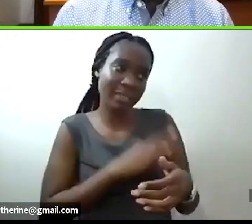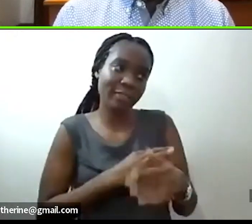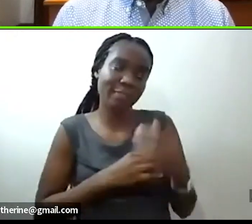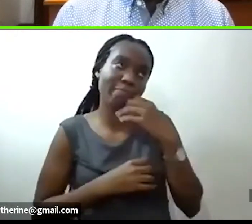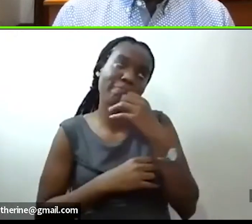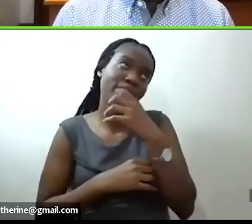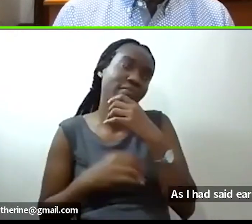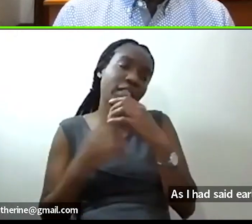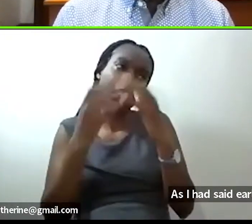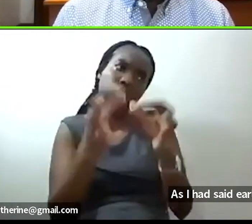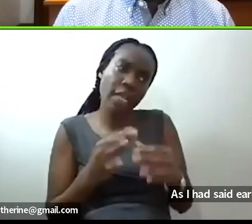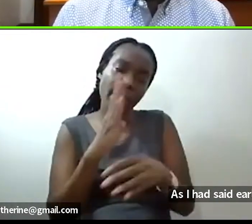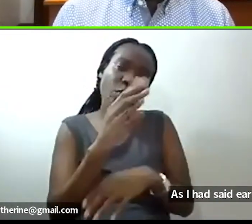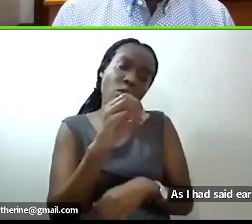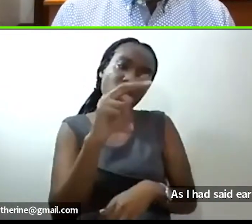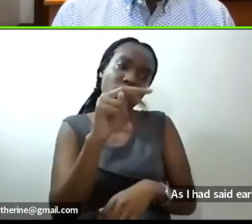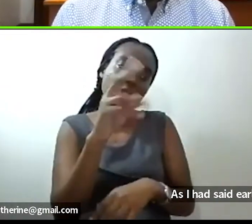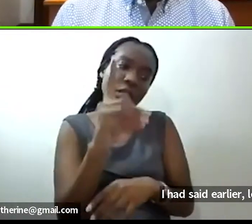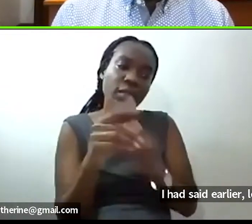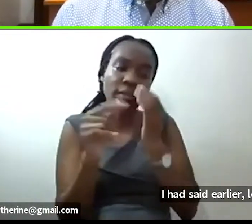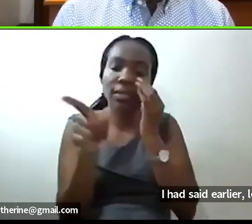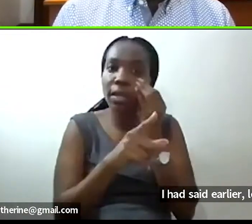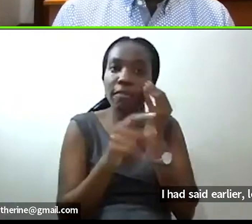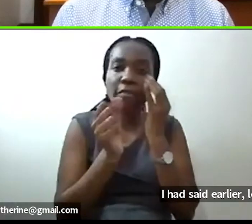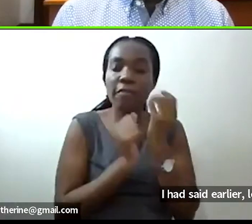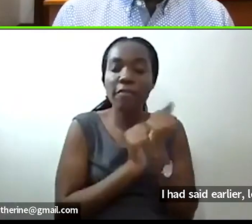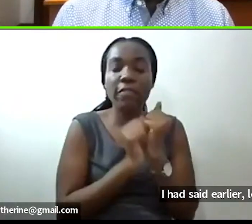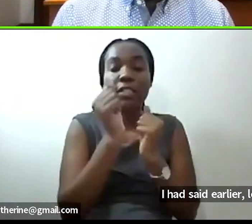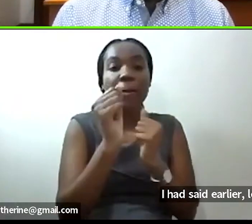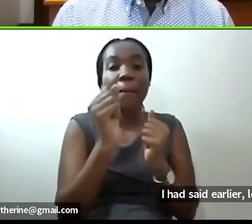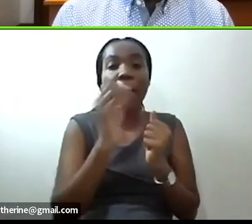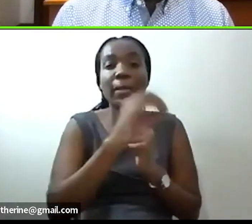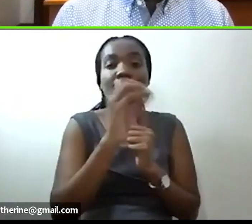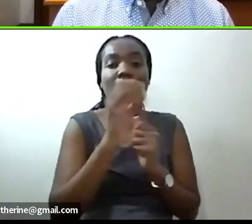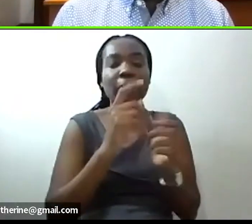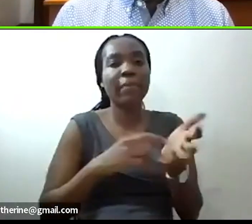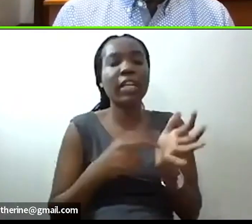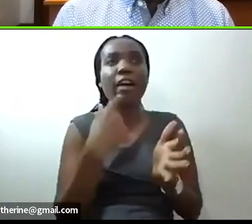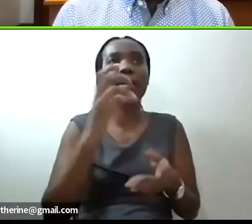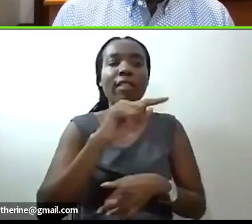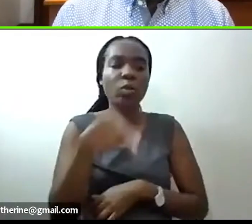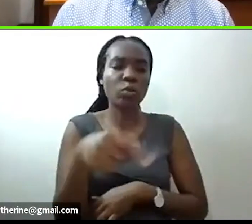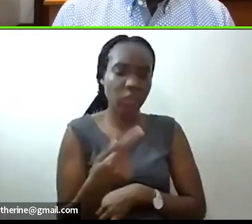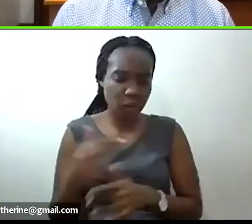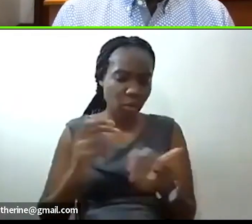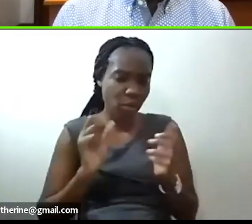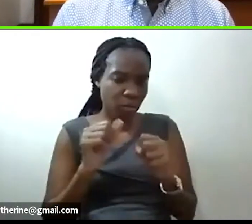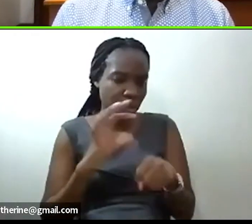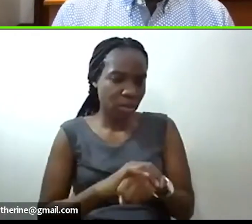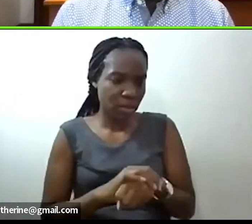is also 15%, it means for 100,000, you'll be getting